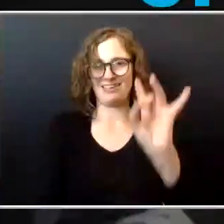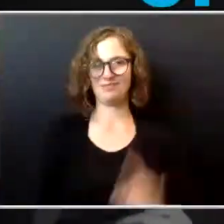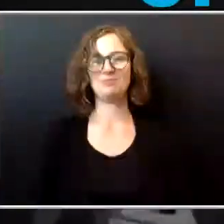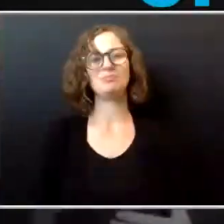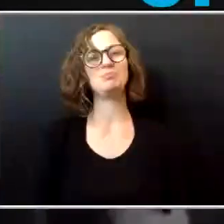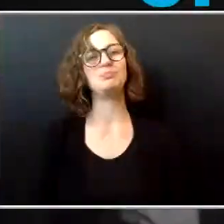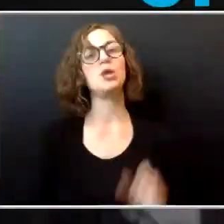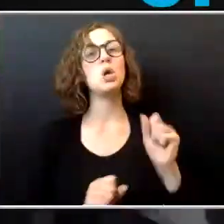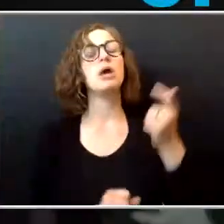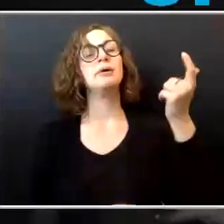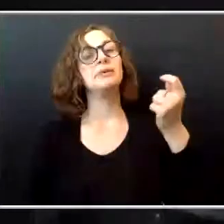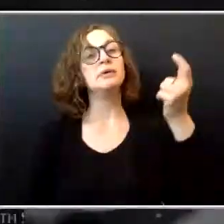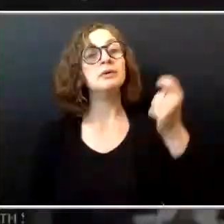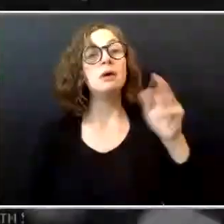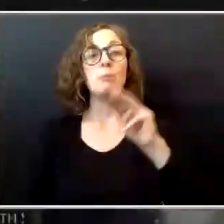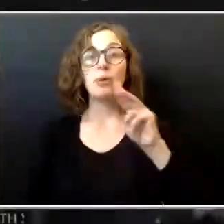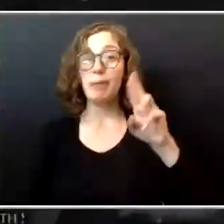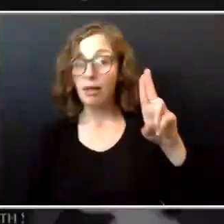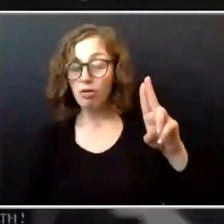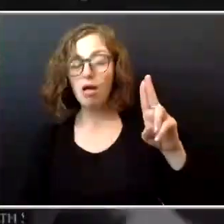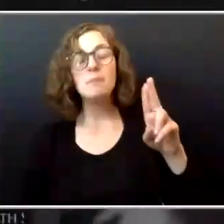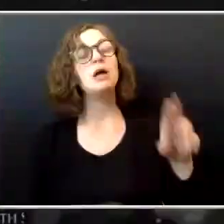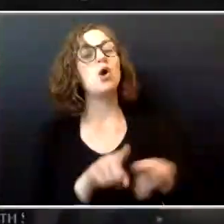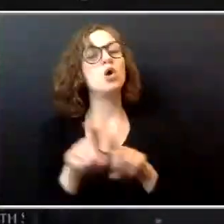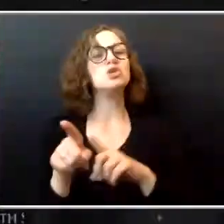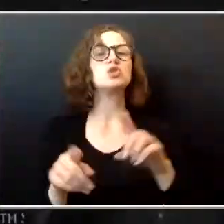Subscribe to our Morning Medical Update and Open